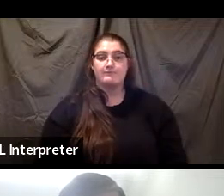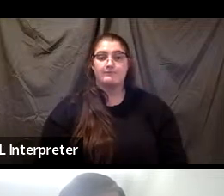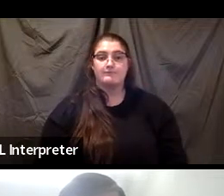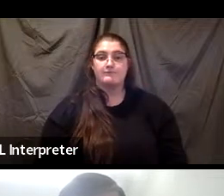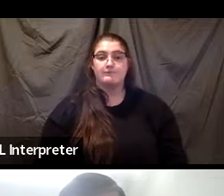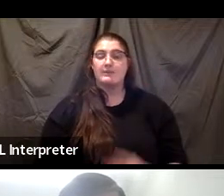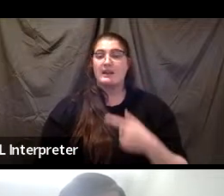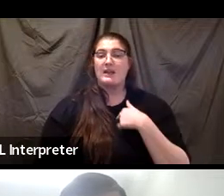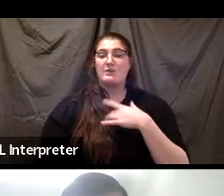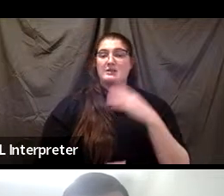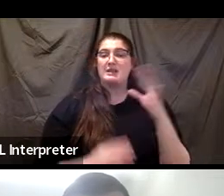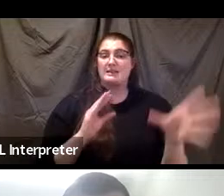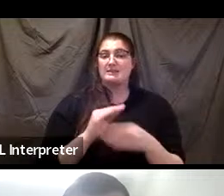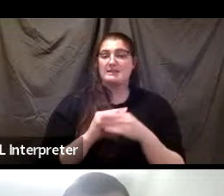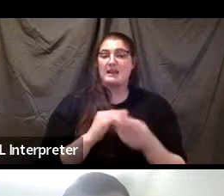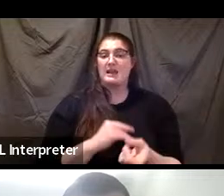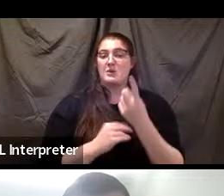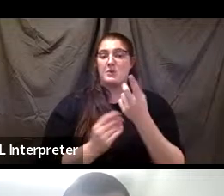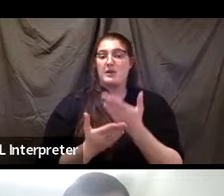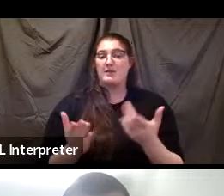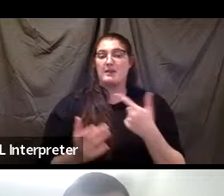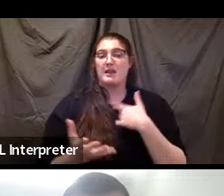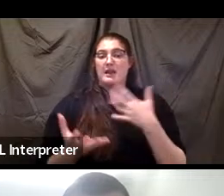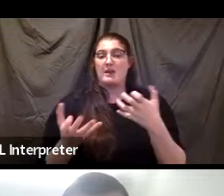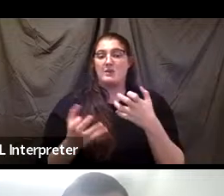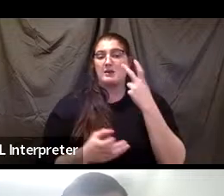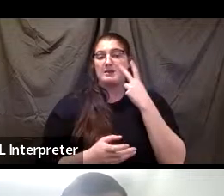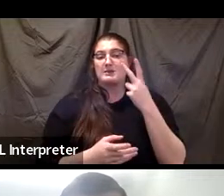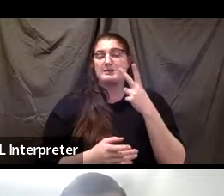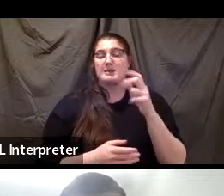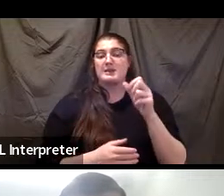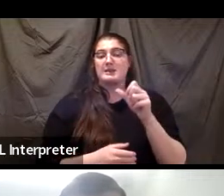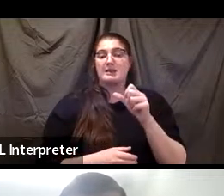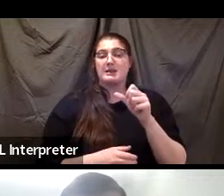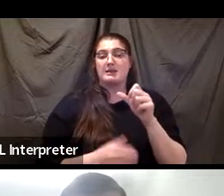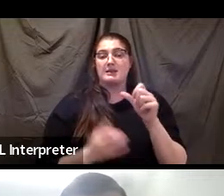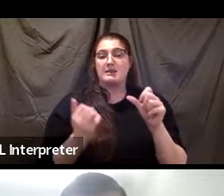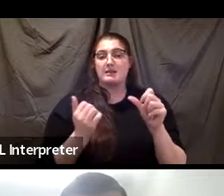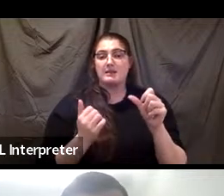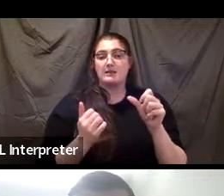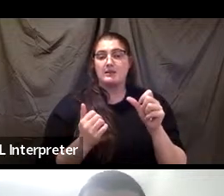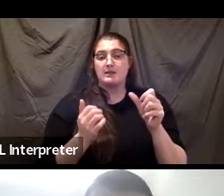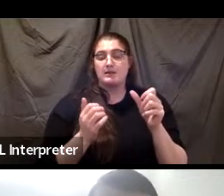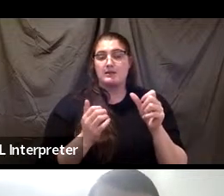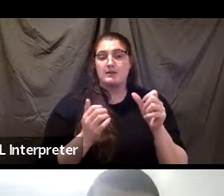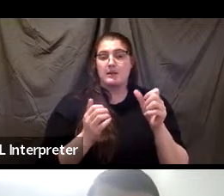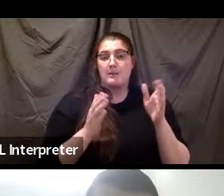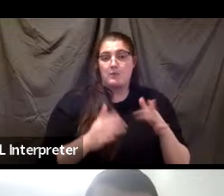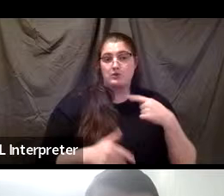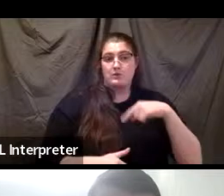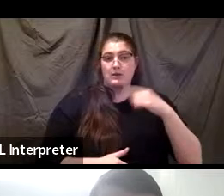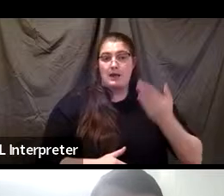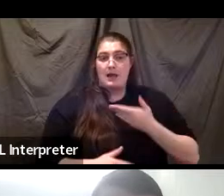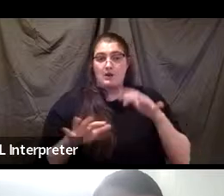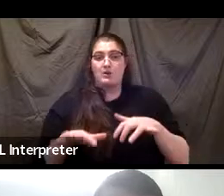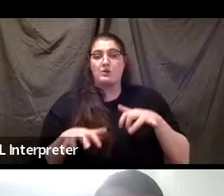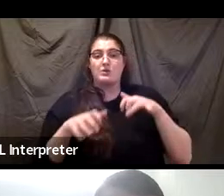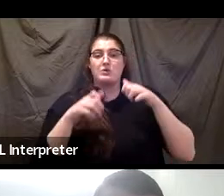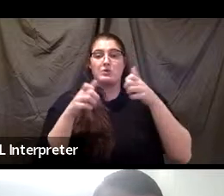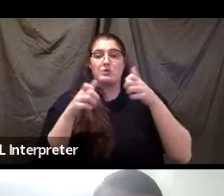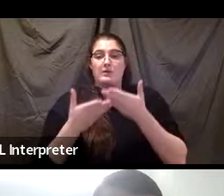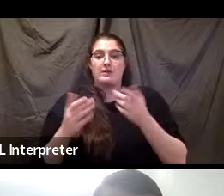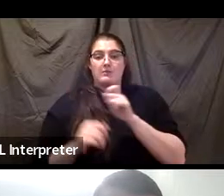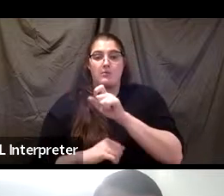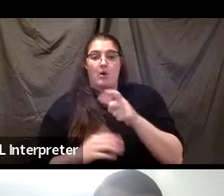I'd just like to add one thing I would like to see the administrative personnel to do is hold an inquiry of all the items that we currently